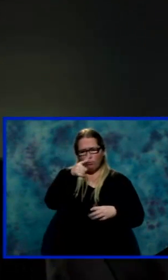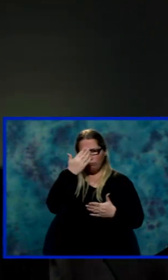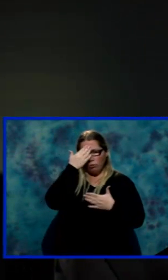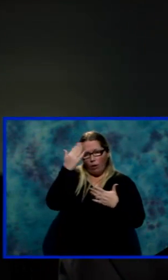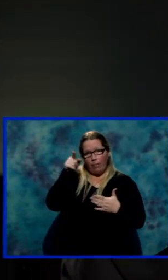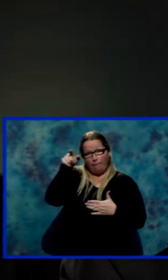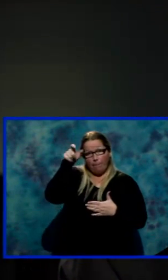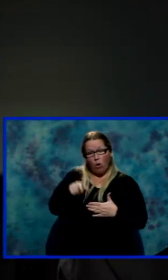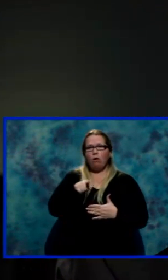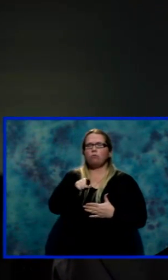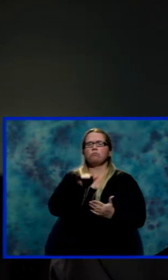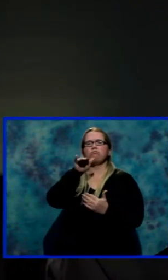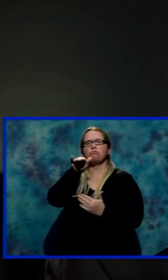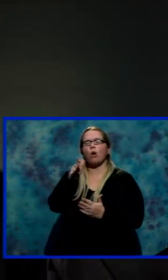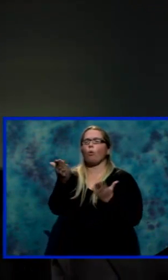and welcome them to church.